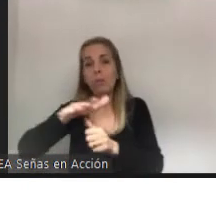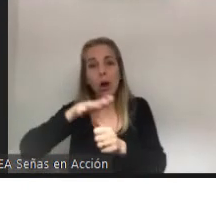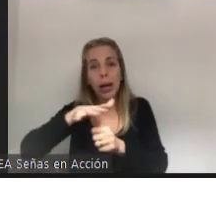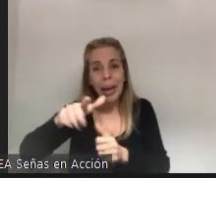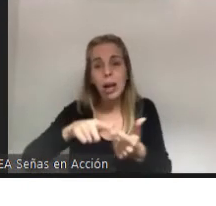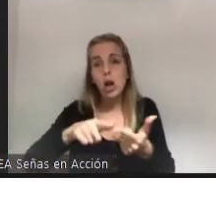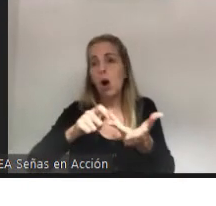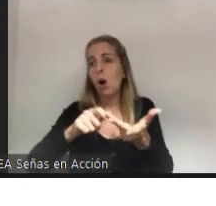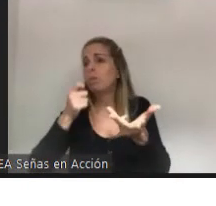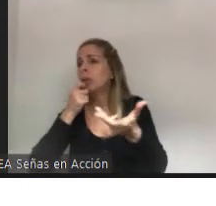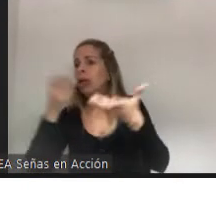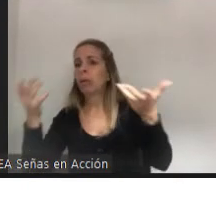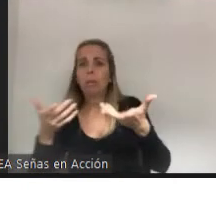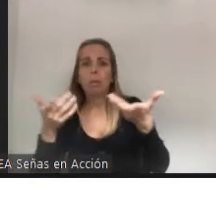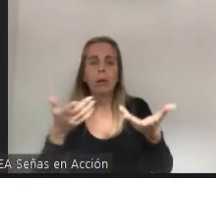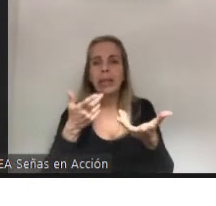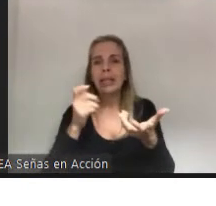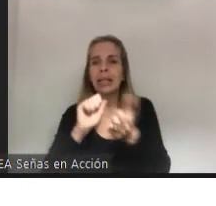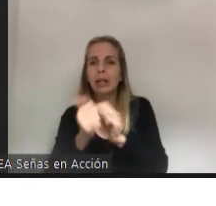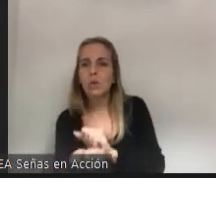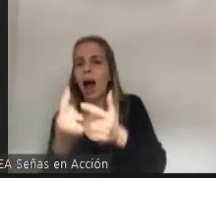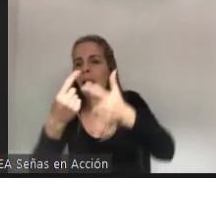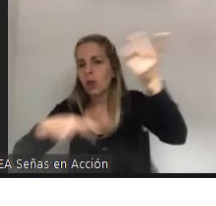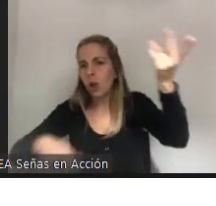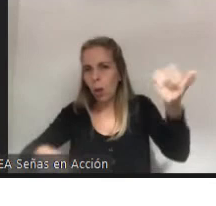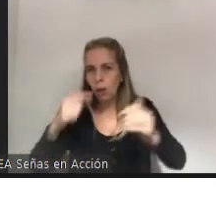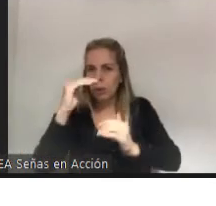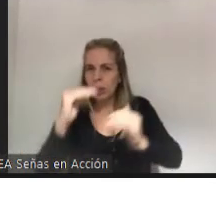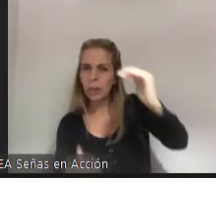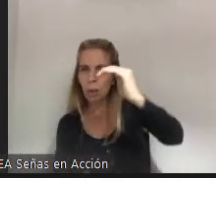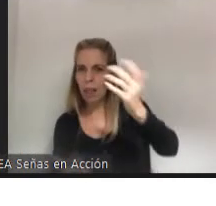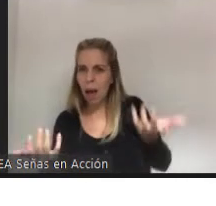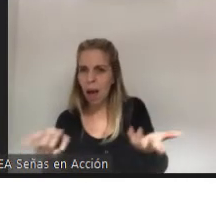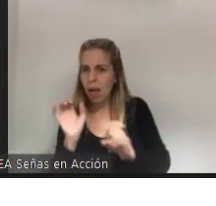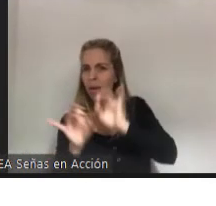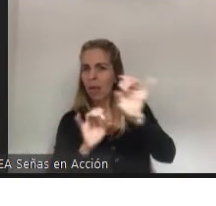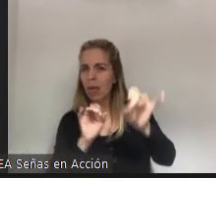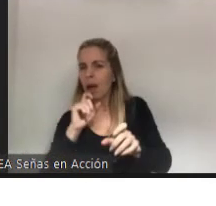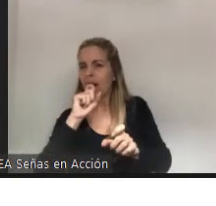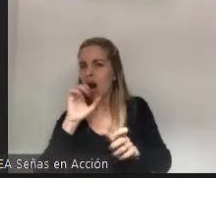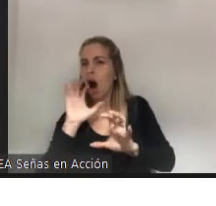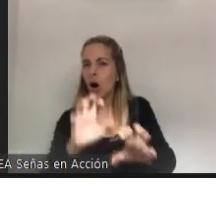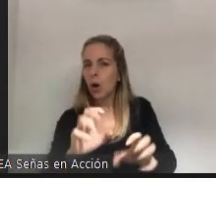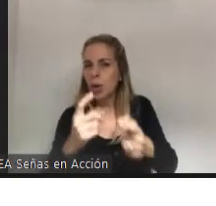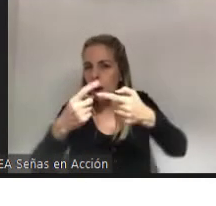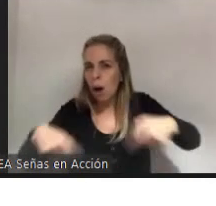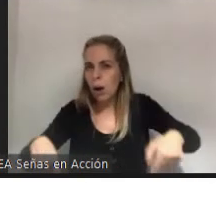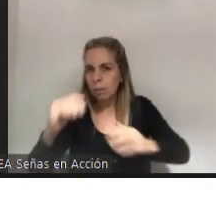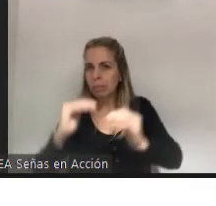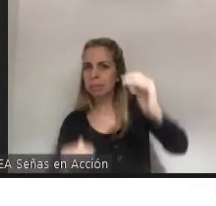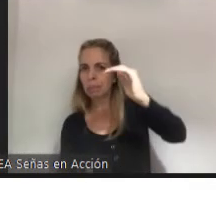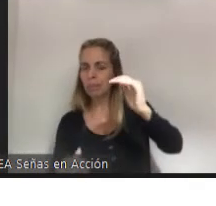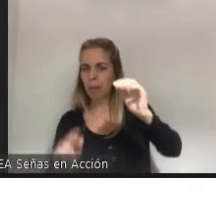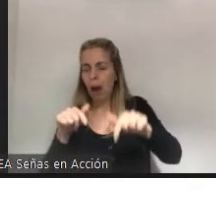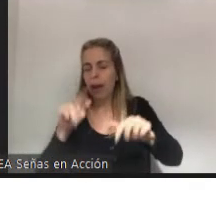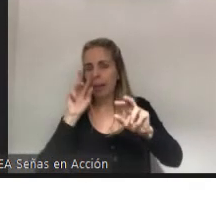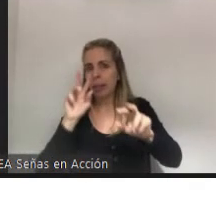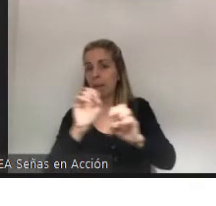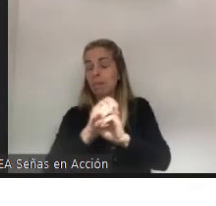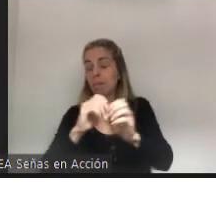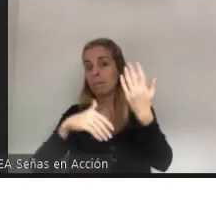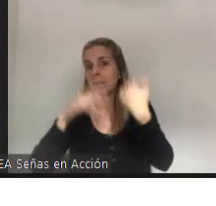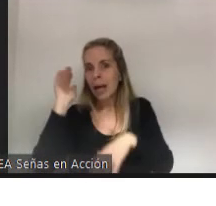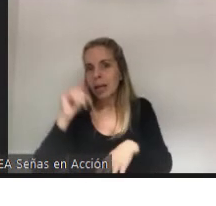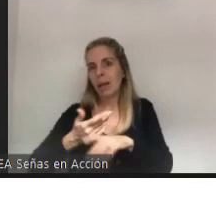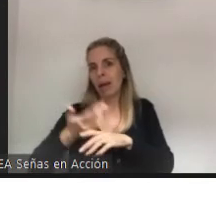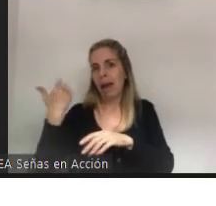inequalities, inequalities in sexual orientation, in terms of age, or on the space each and every